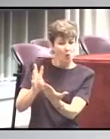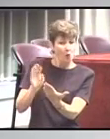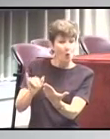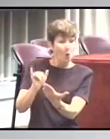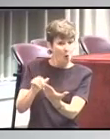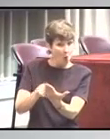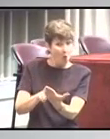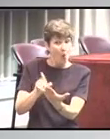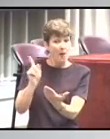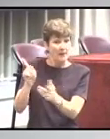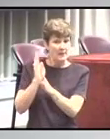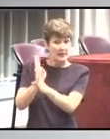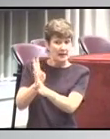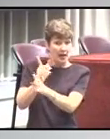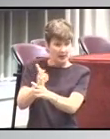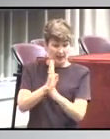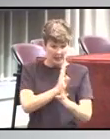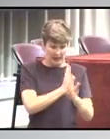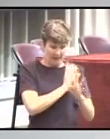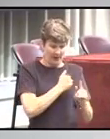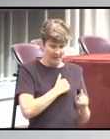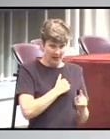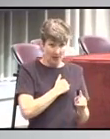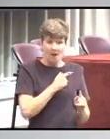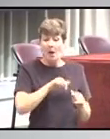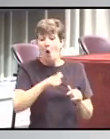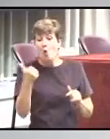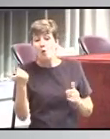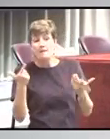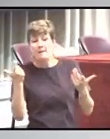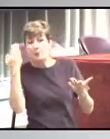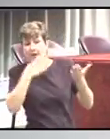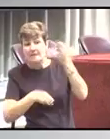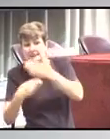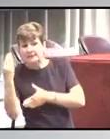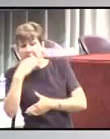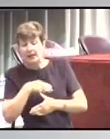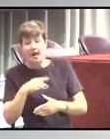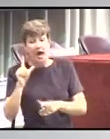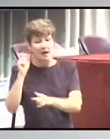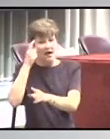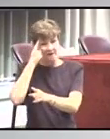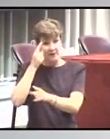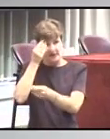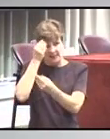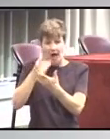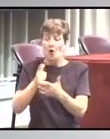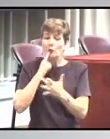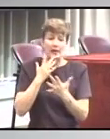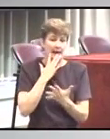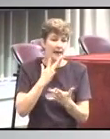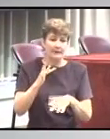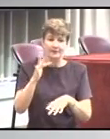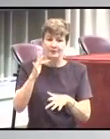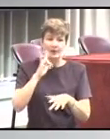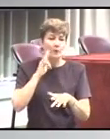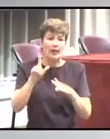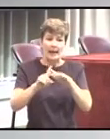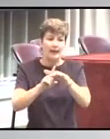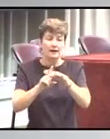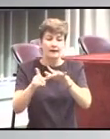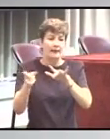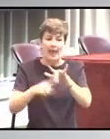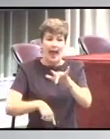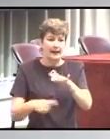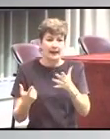because these people are coming to me, who are we missing? And the government data is really lacking in terms of